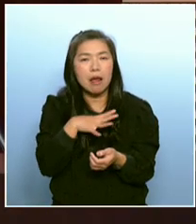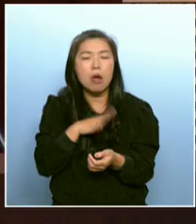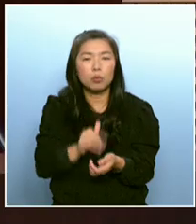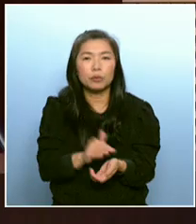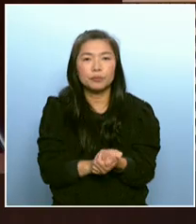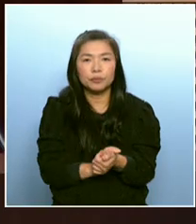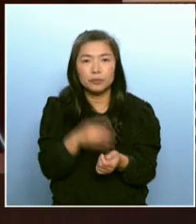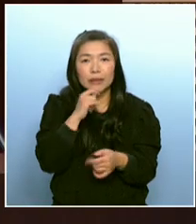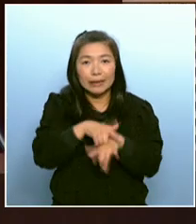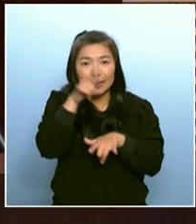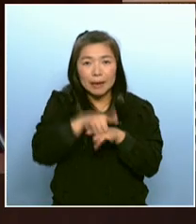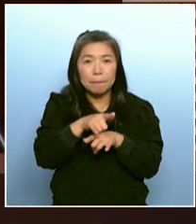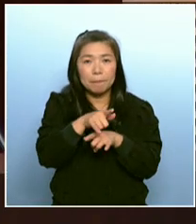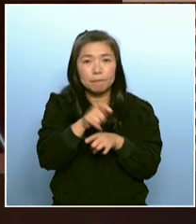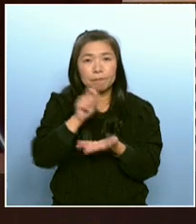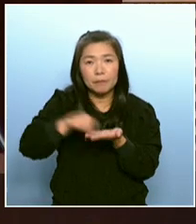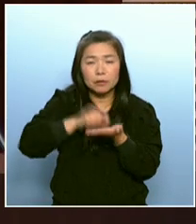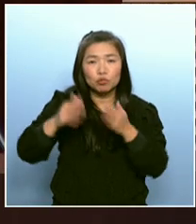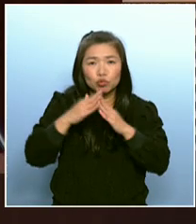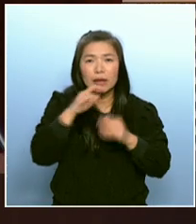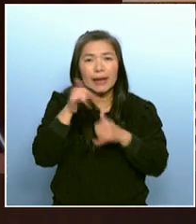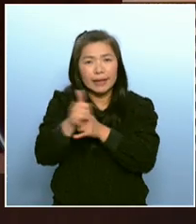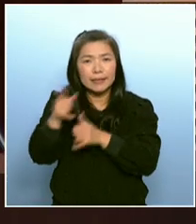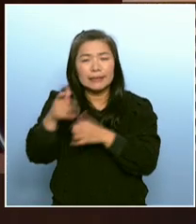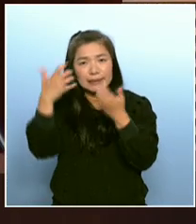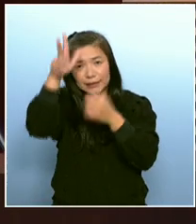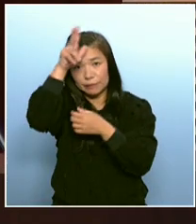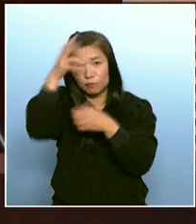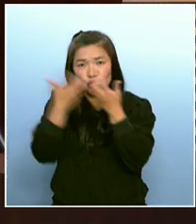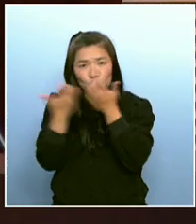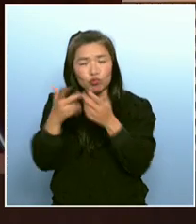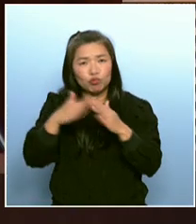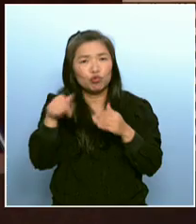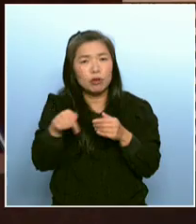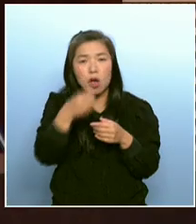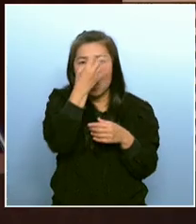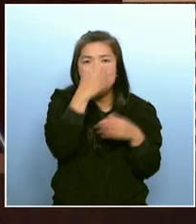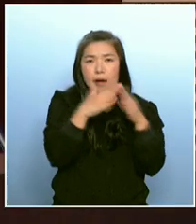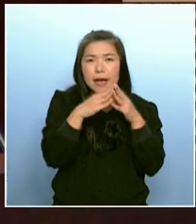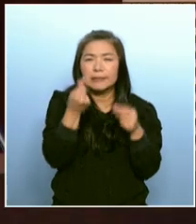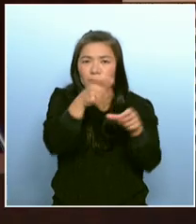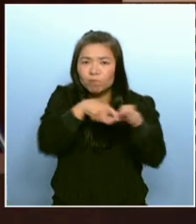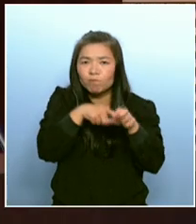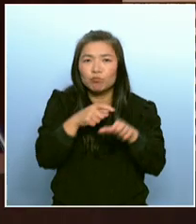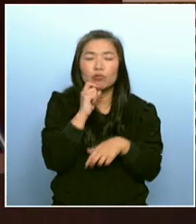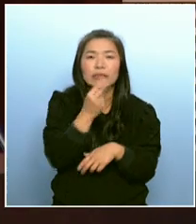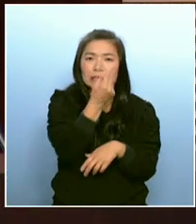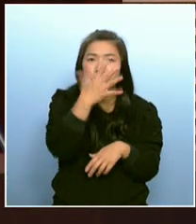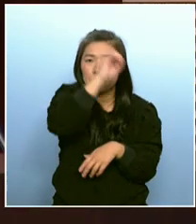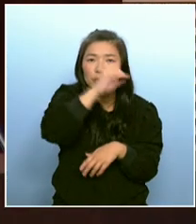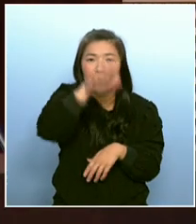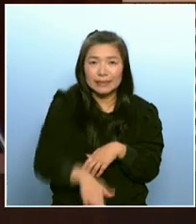districts. The fund office, based on the